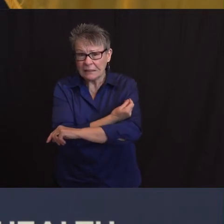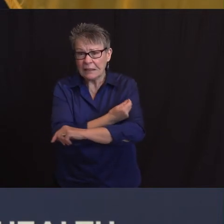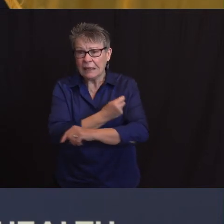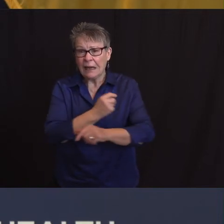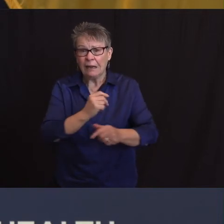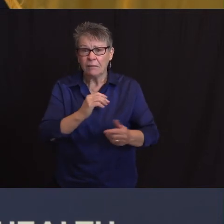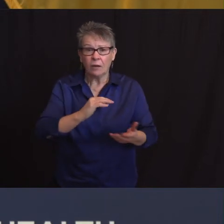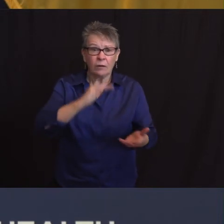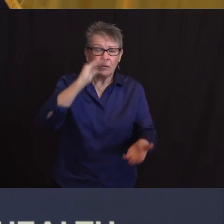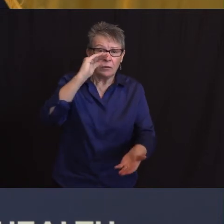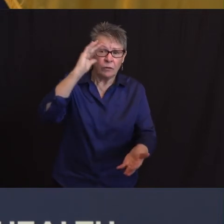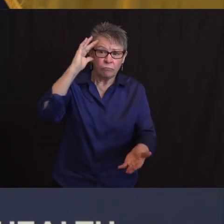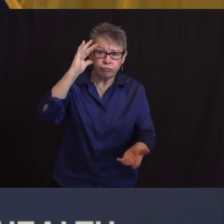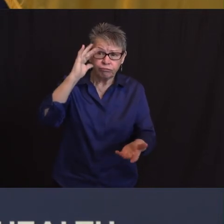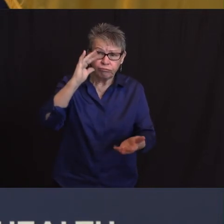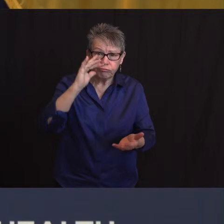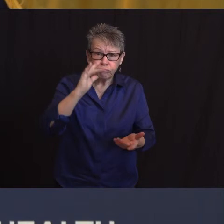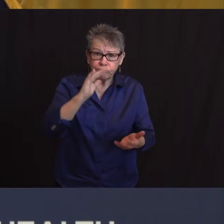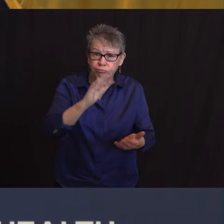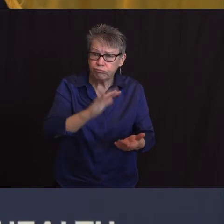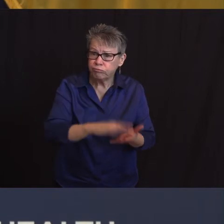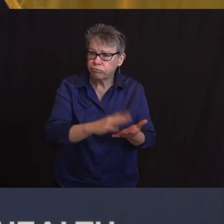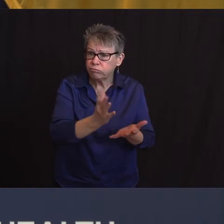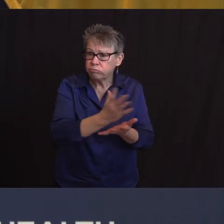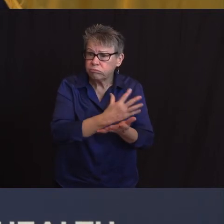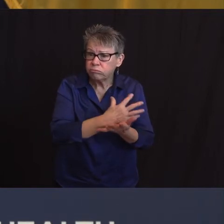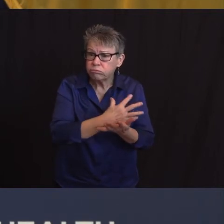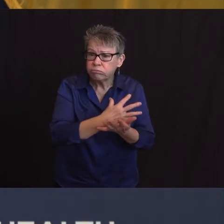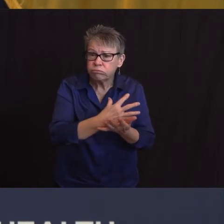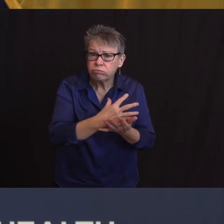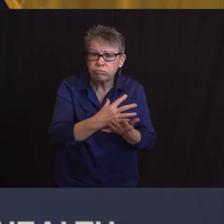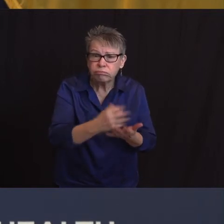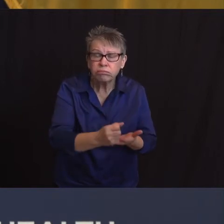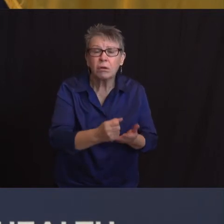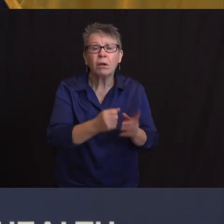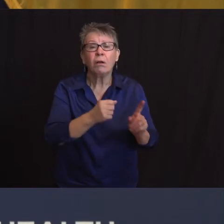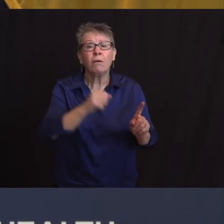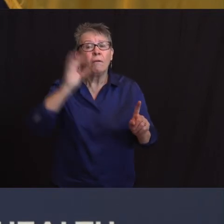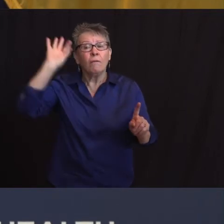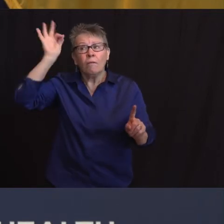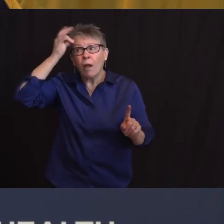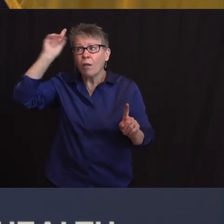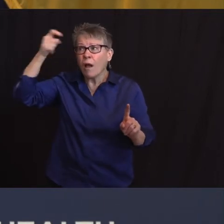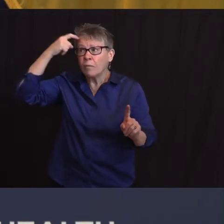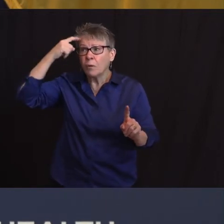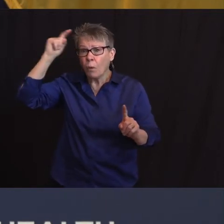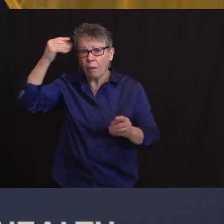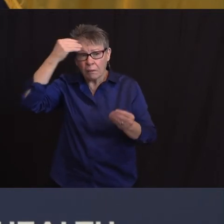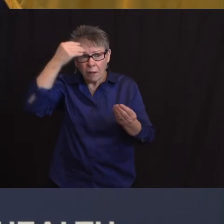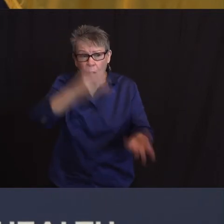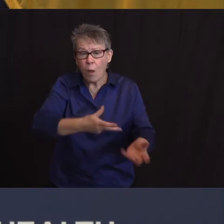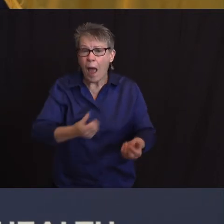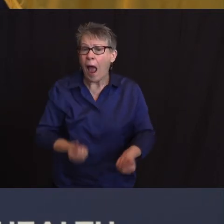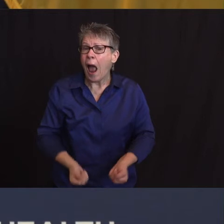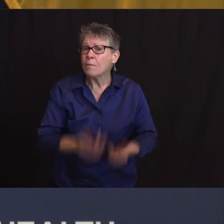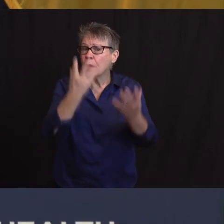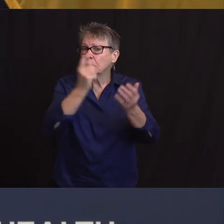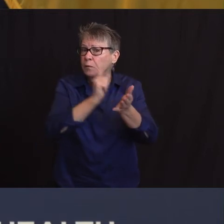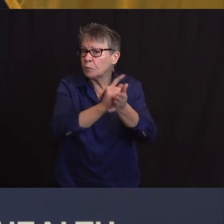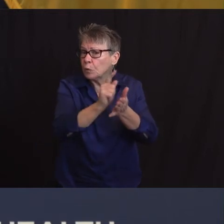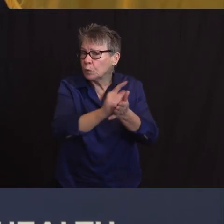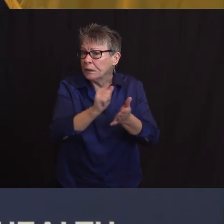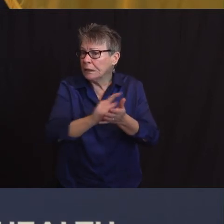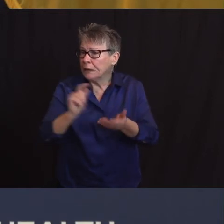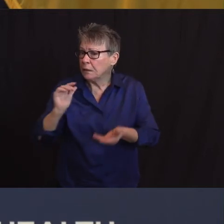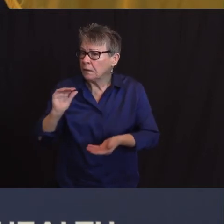from the feds in terms of what we're expecting to roll in? Question that is basically just for clarification here. We know that